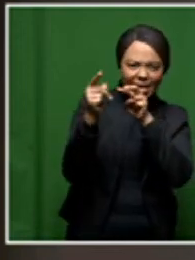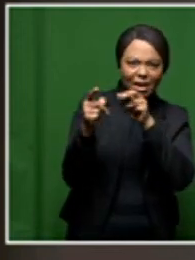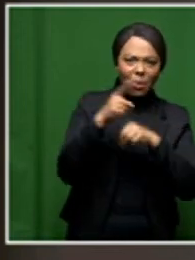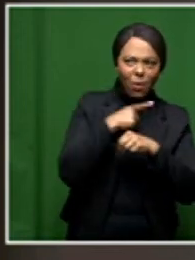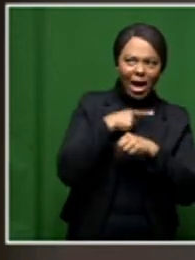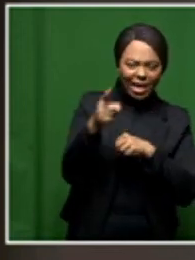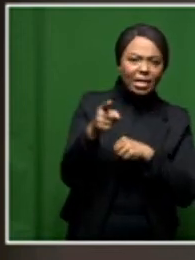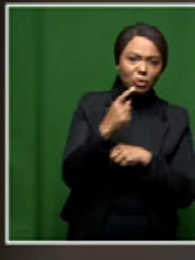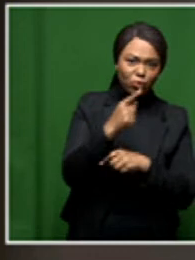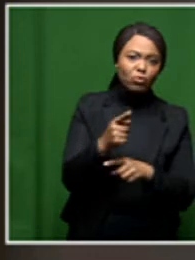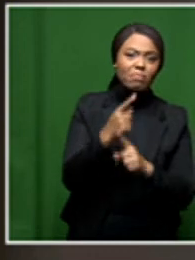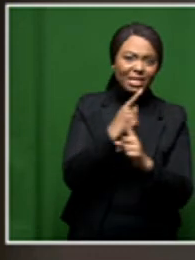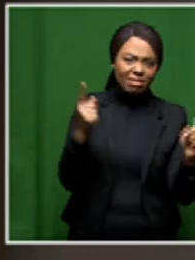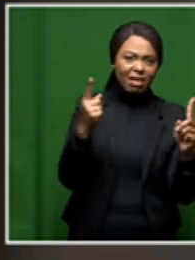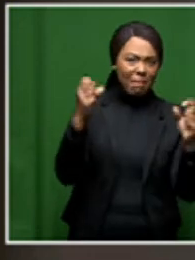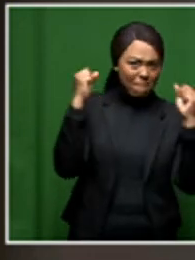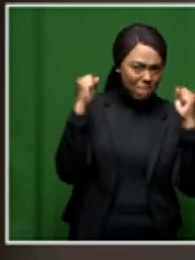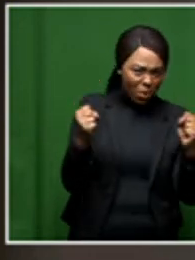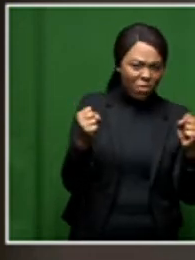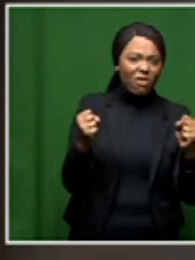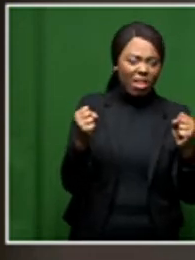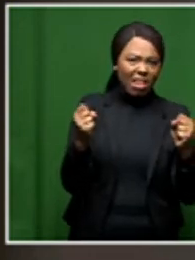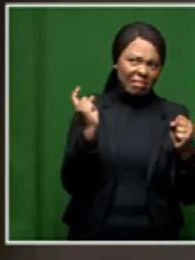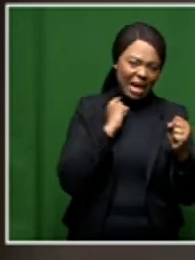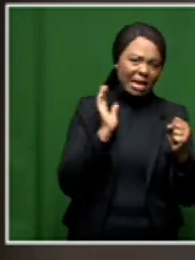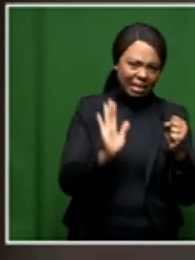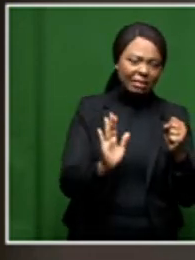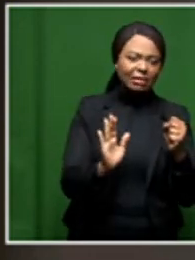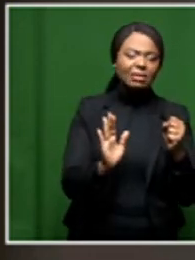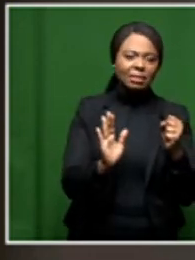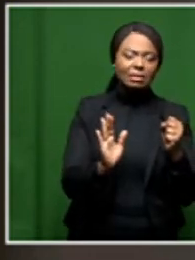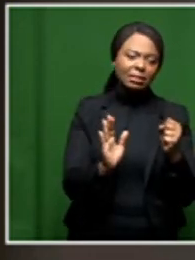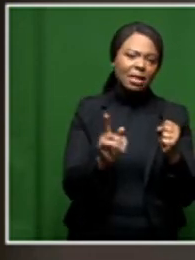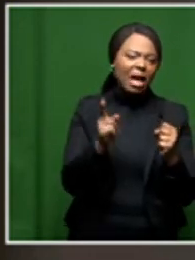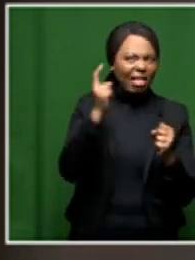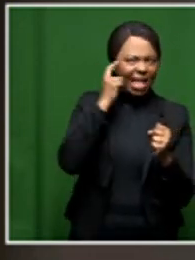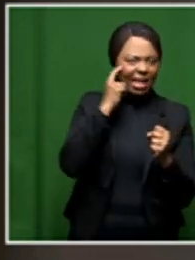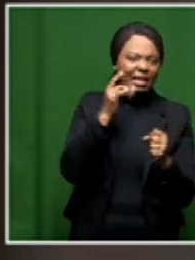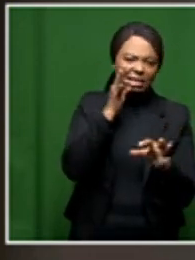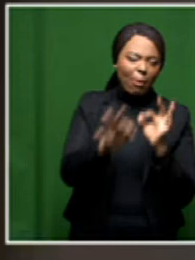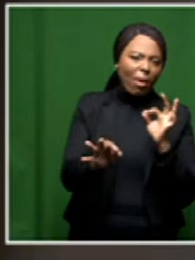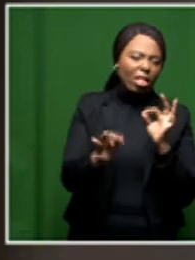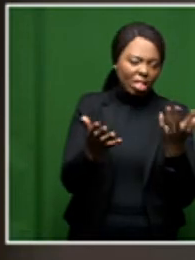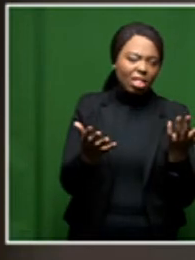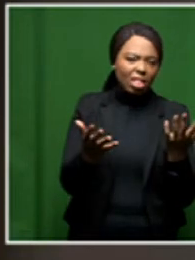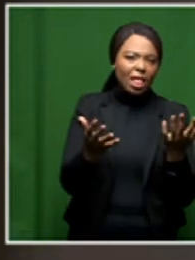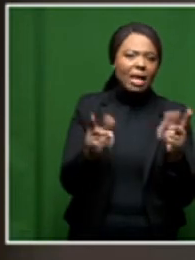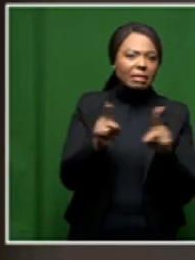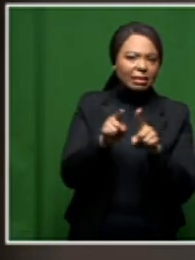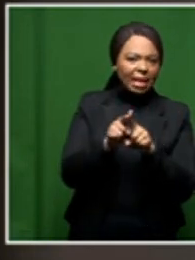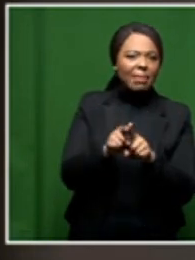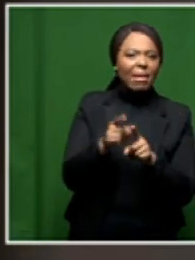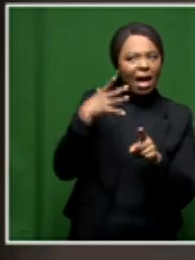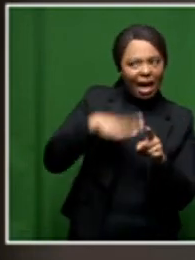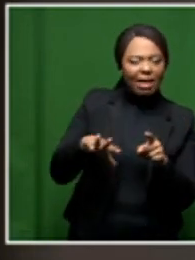It's a powerful message, and so for me it was actually quite simple. And I've got the